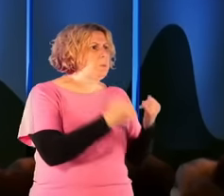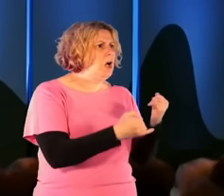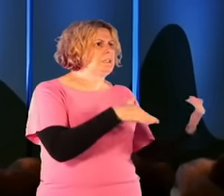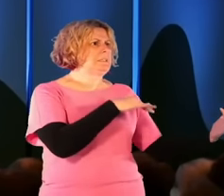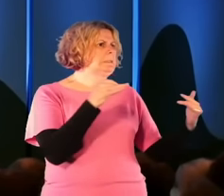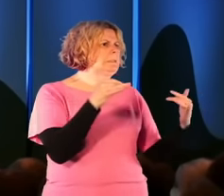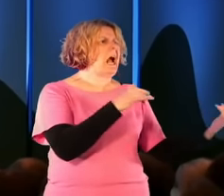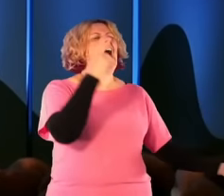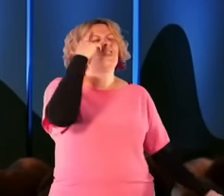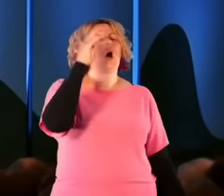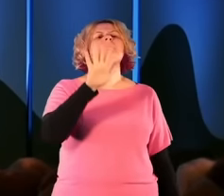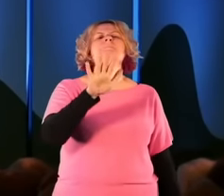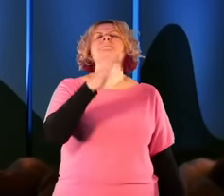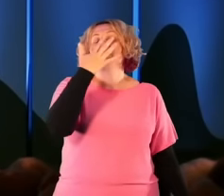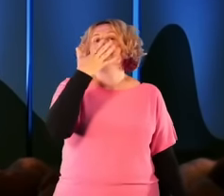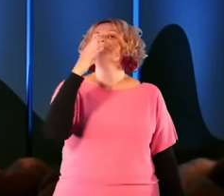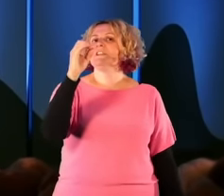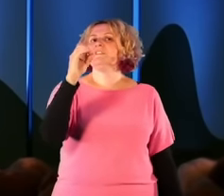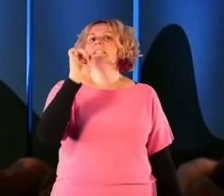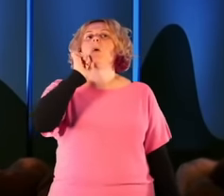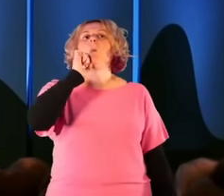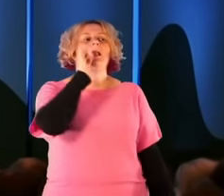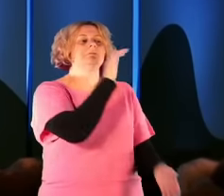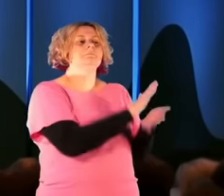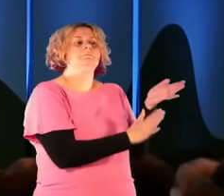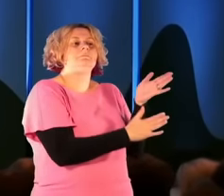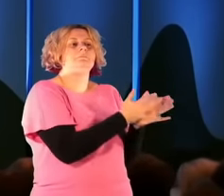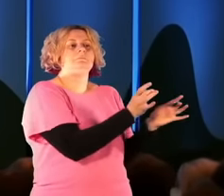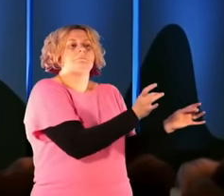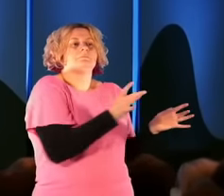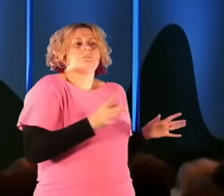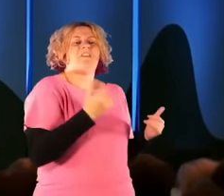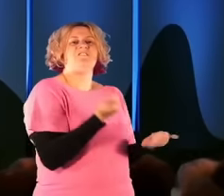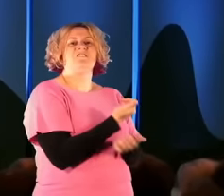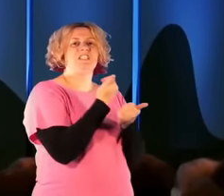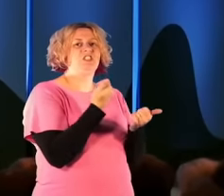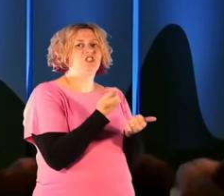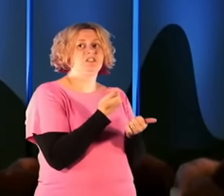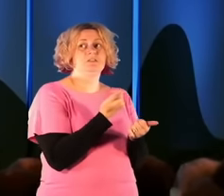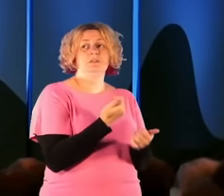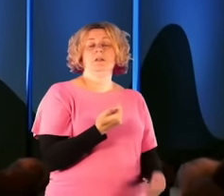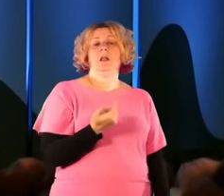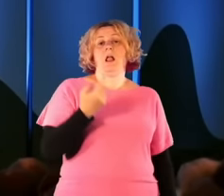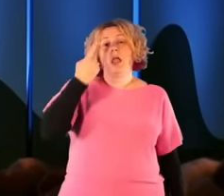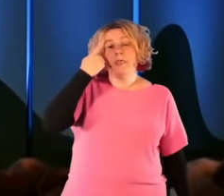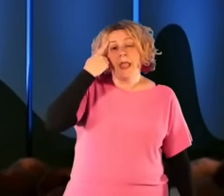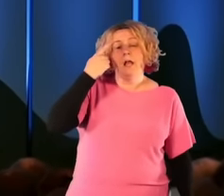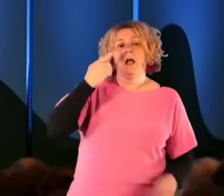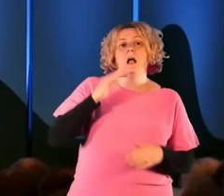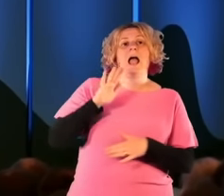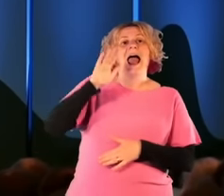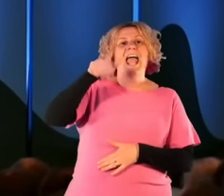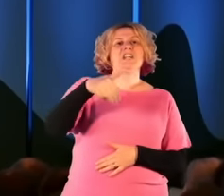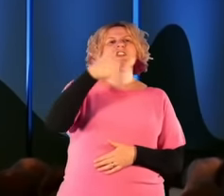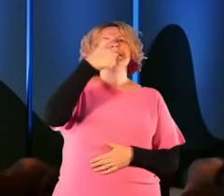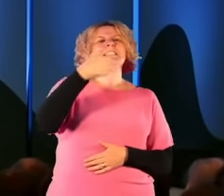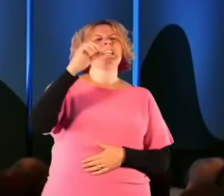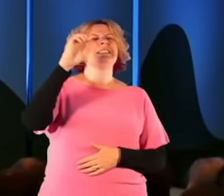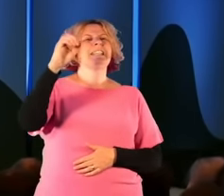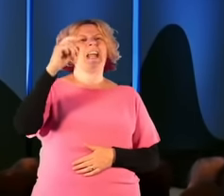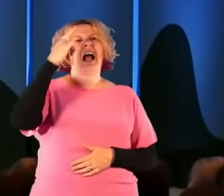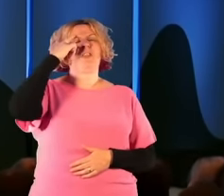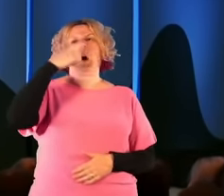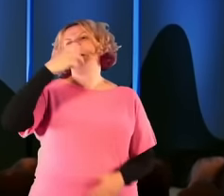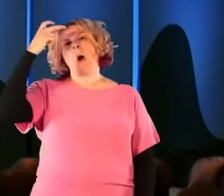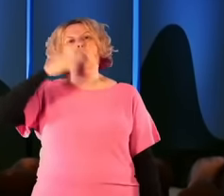it. And you know what? When I got into my 50s, it was still there. And then I thought, when you get into your 60s, when you're 60, you're over the hill, aren't you? You know,